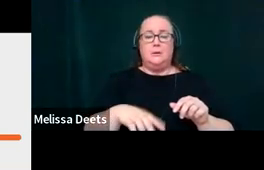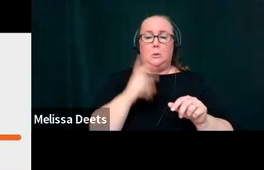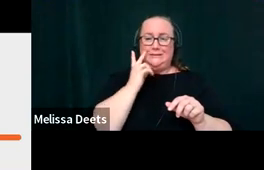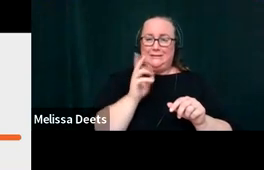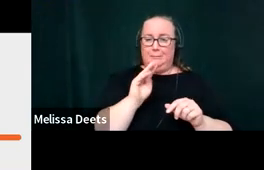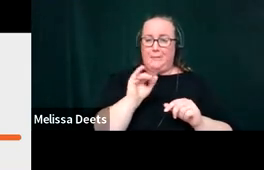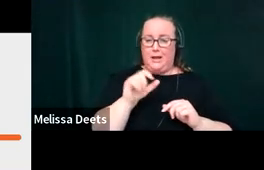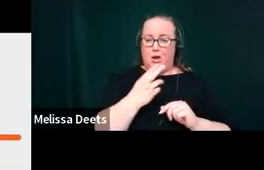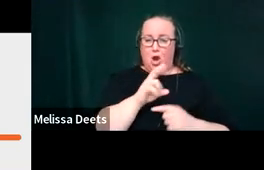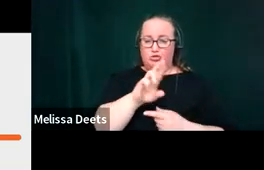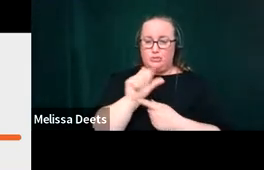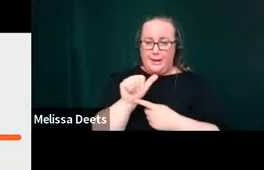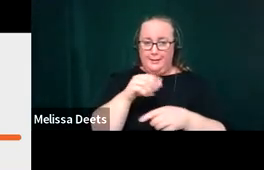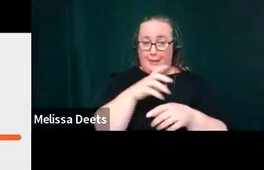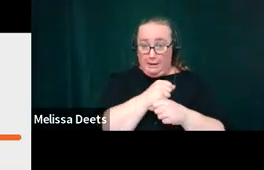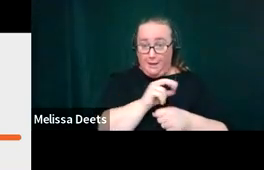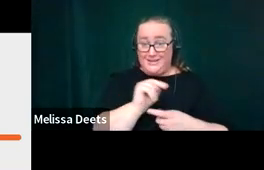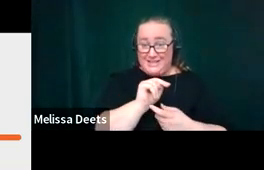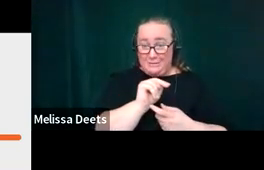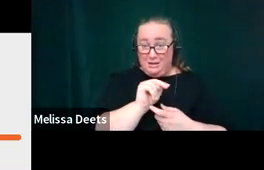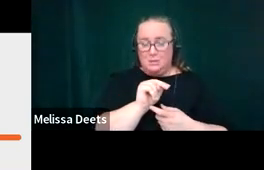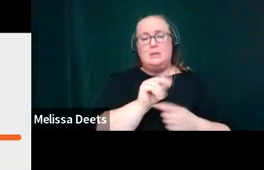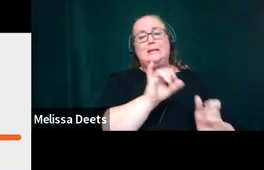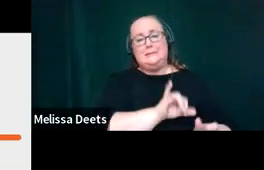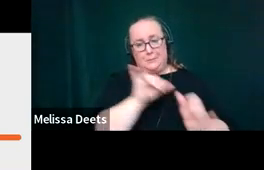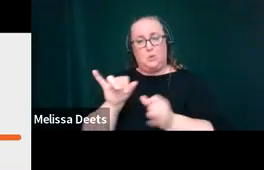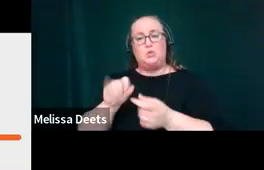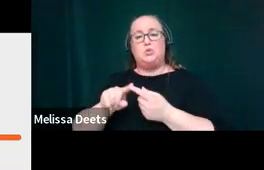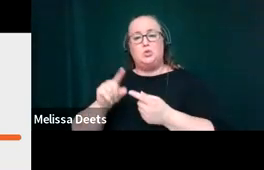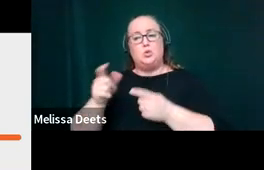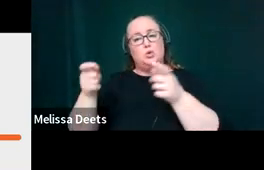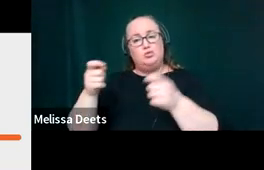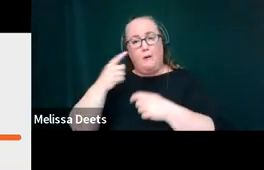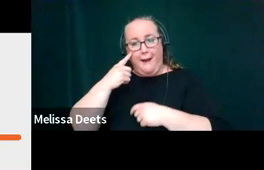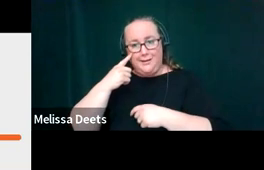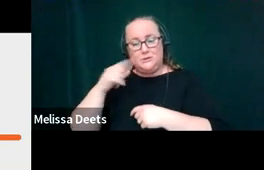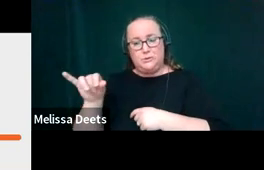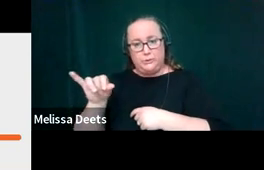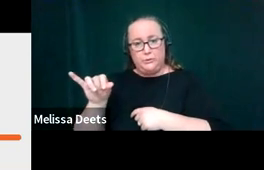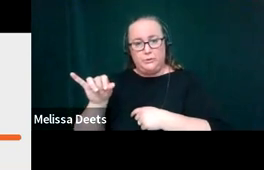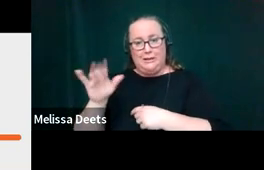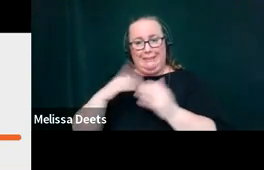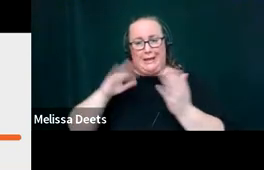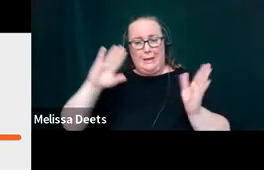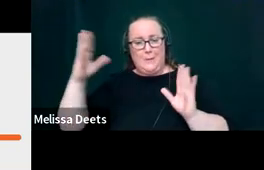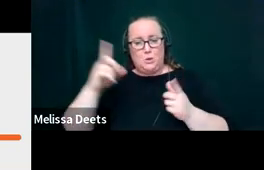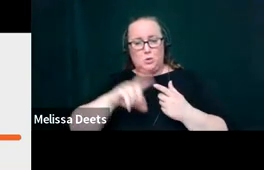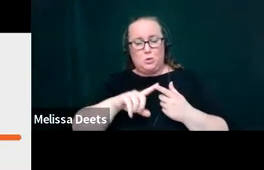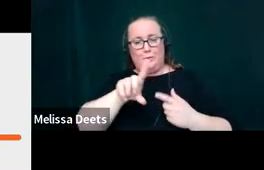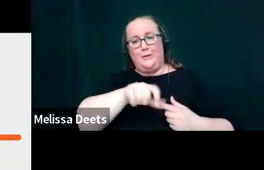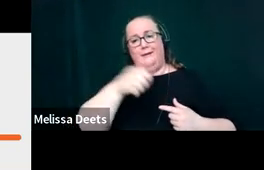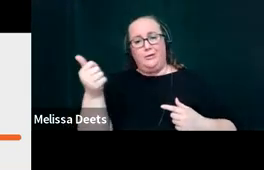of the eyes that received nicotinamide was also very similar to the control eyes, as opposed to the mitochondria of